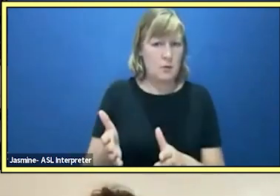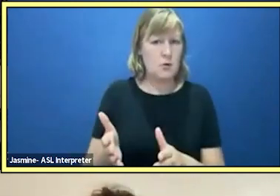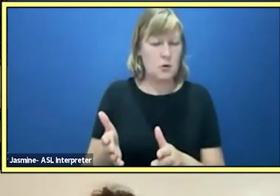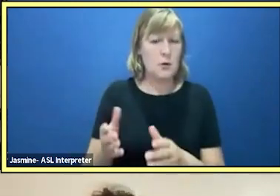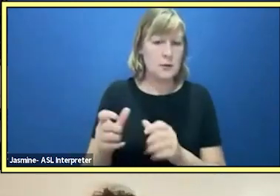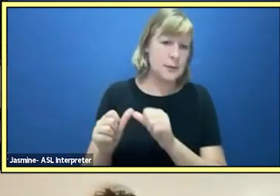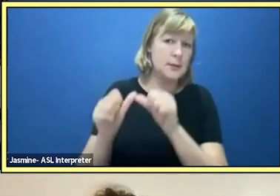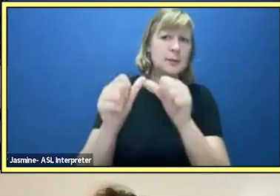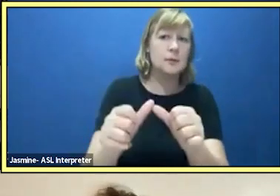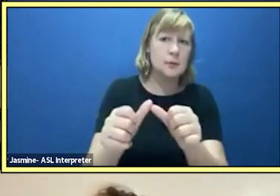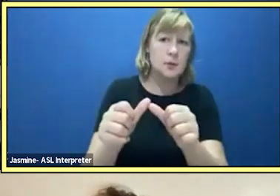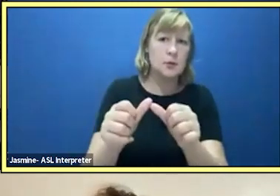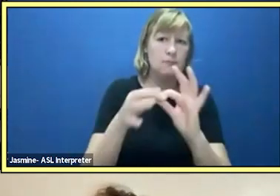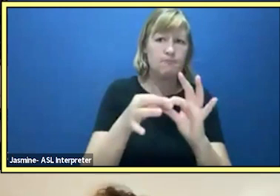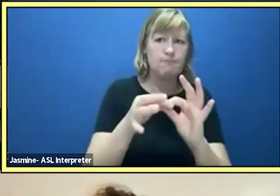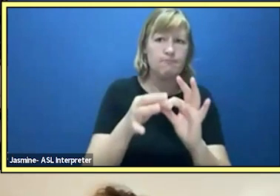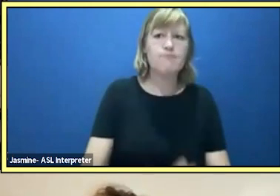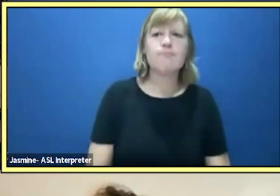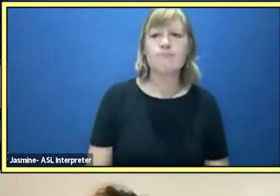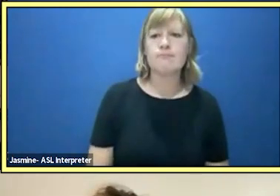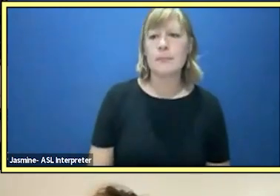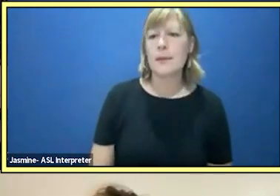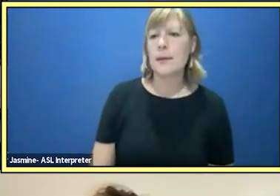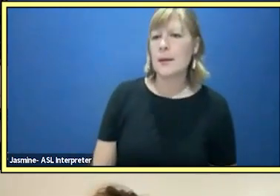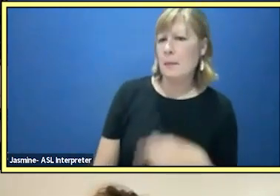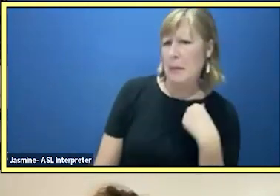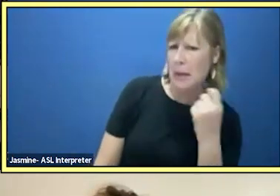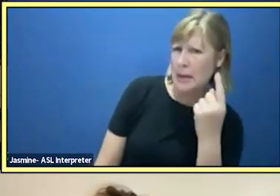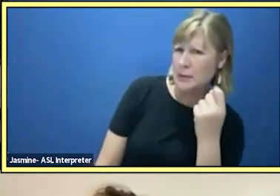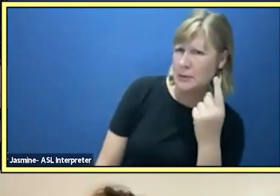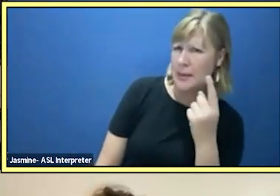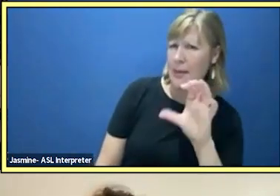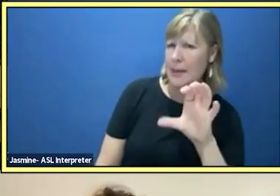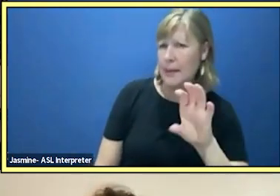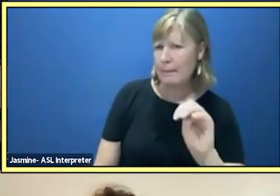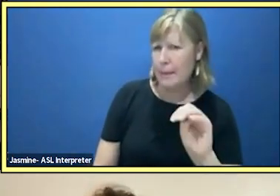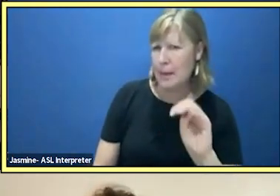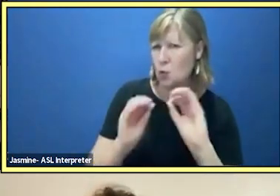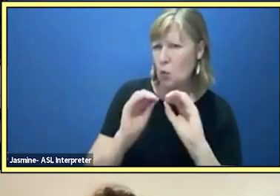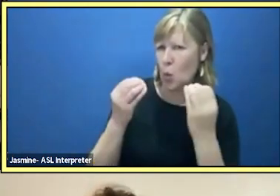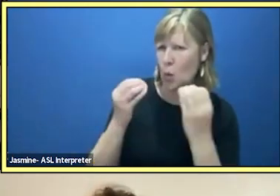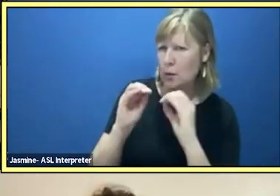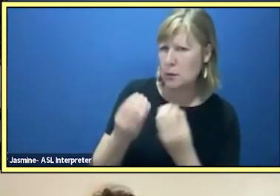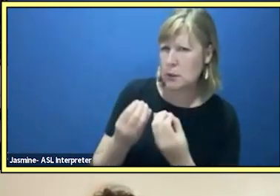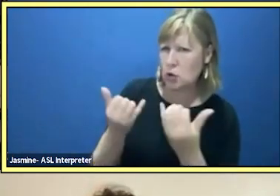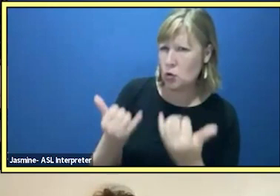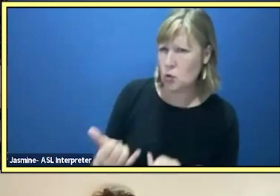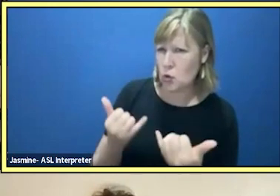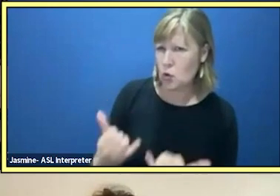it, the case manager organizations are not currently in existence, but need to be